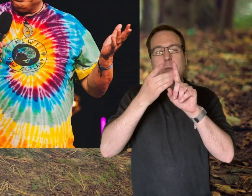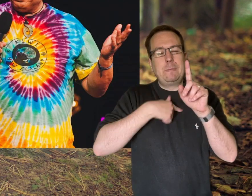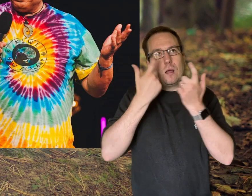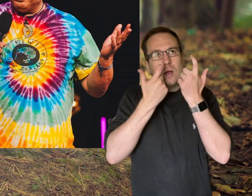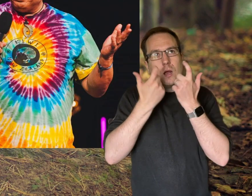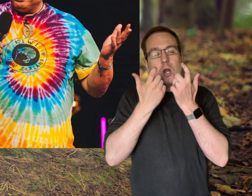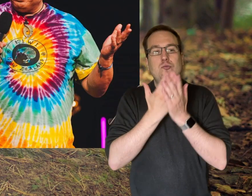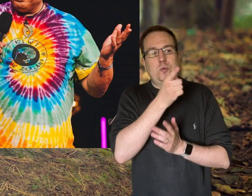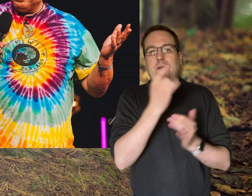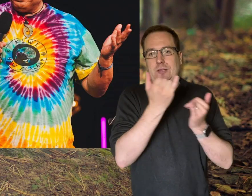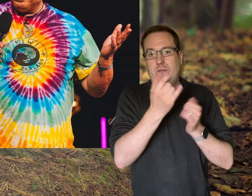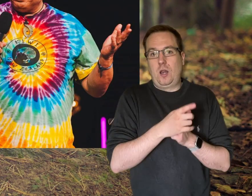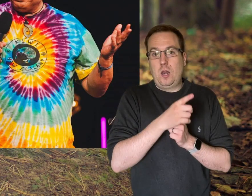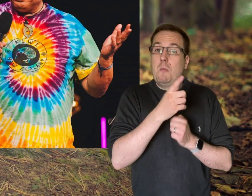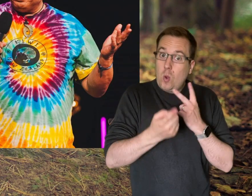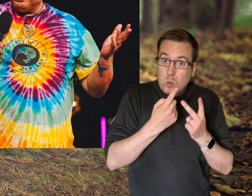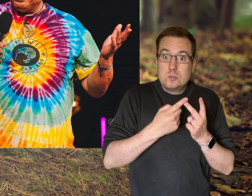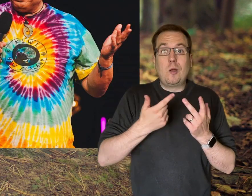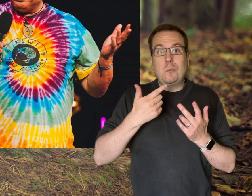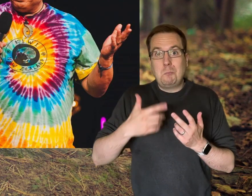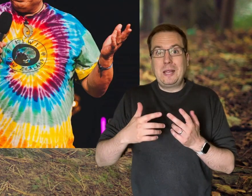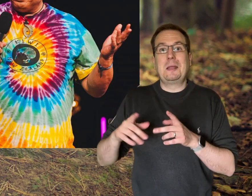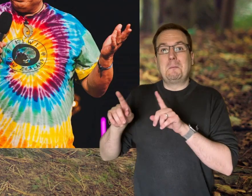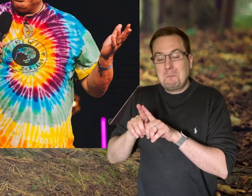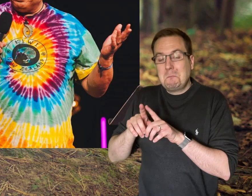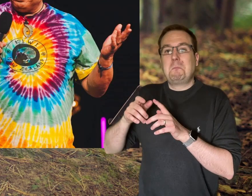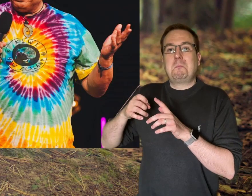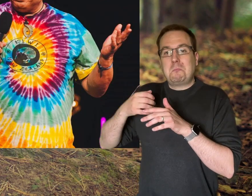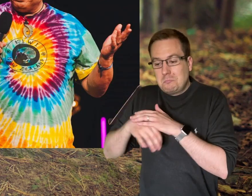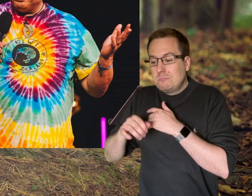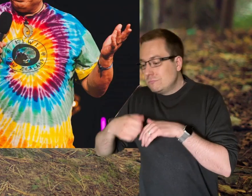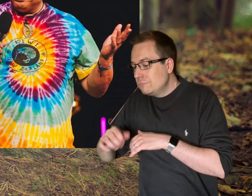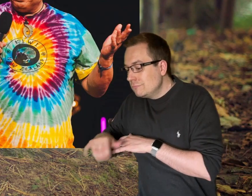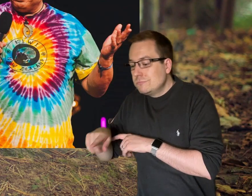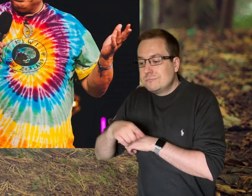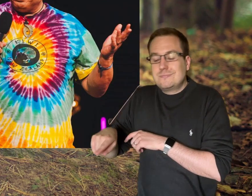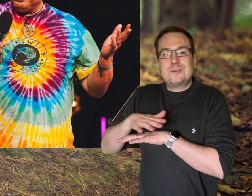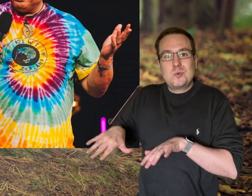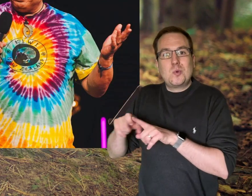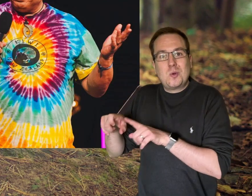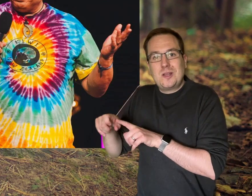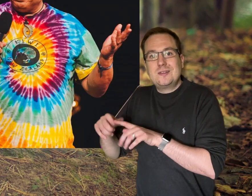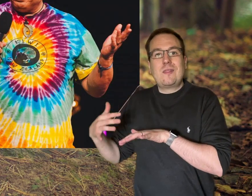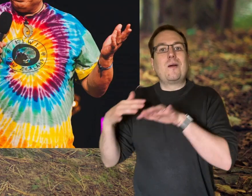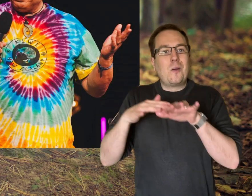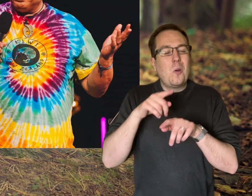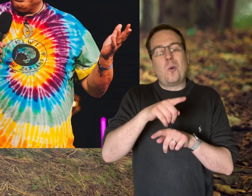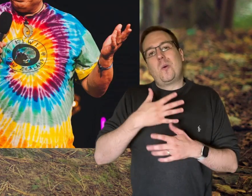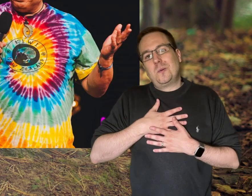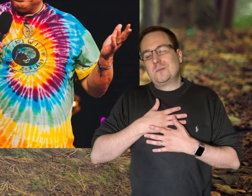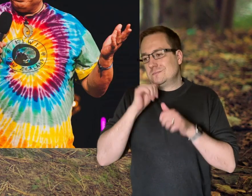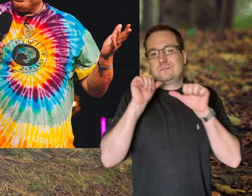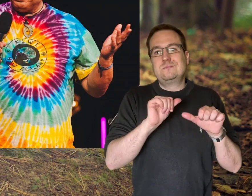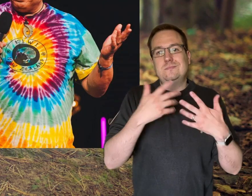on the lives of my daughters. The festivals finished a couple of years ago, but in the last year that they ran,